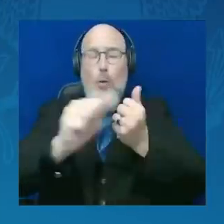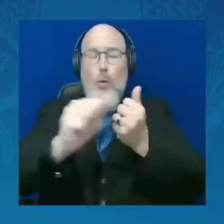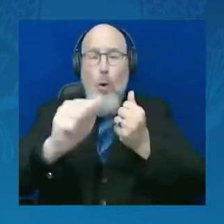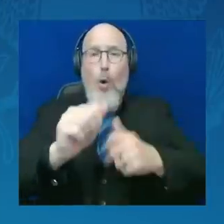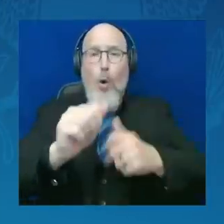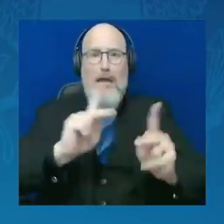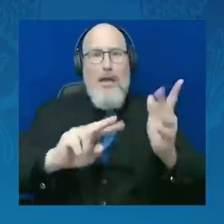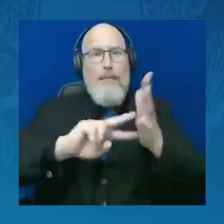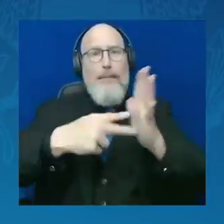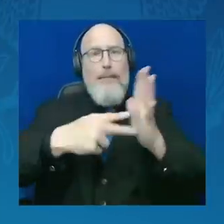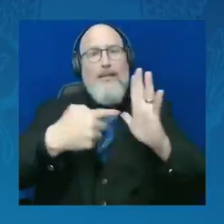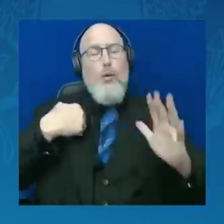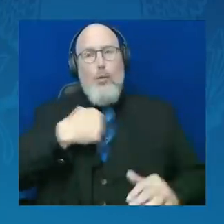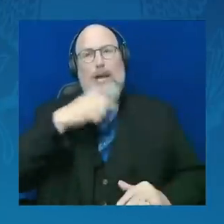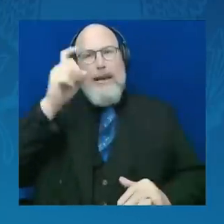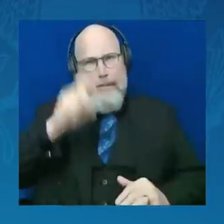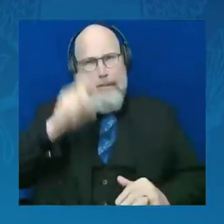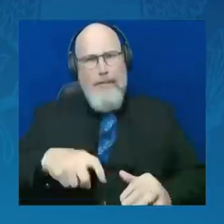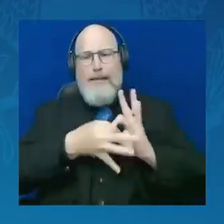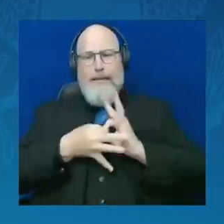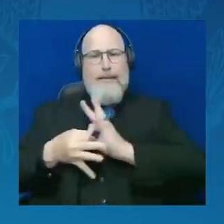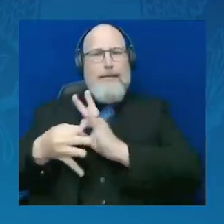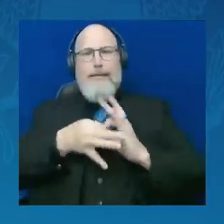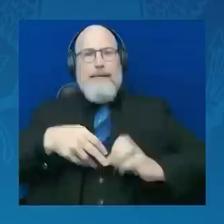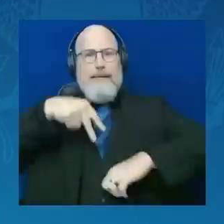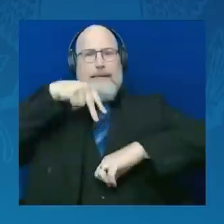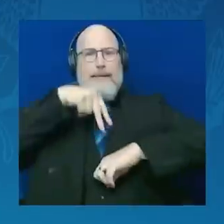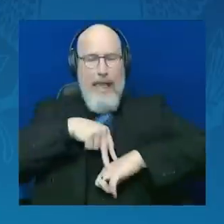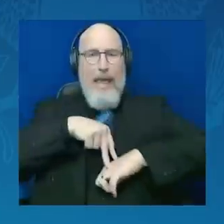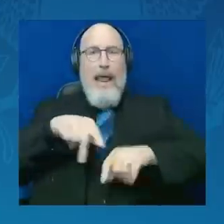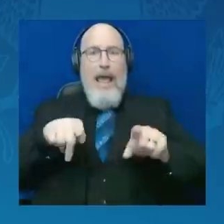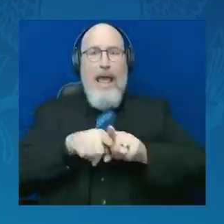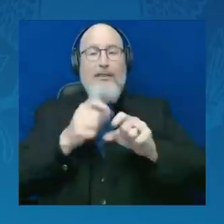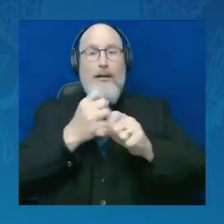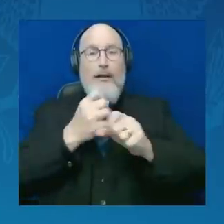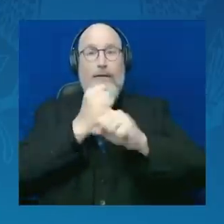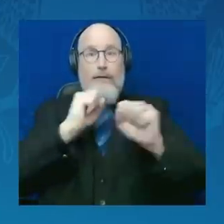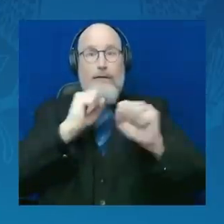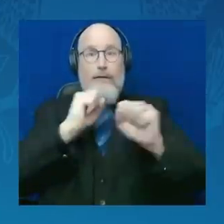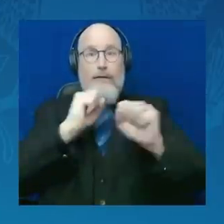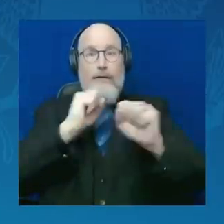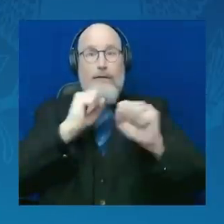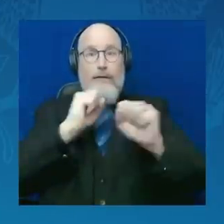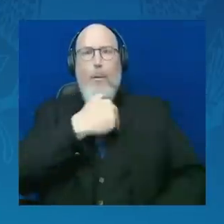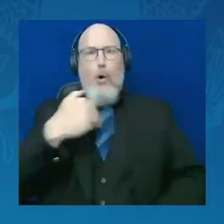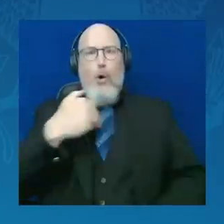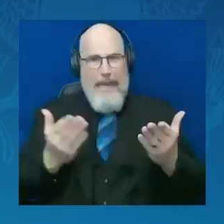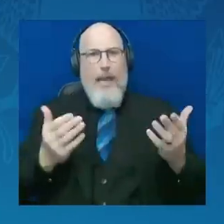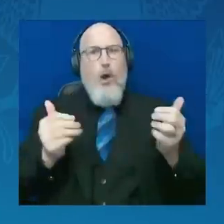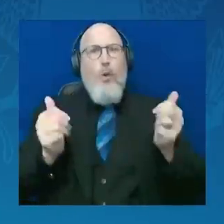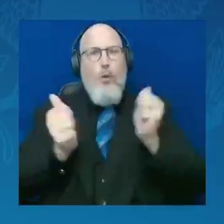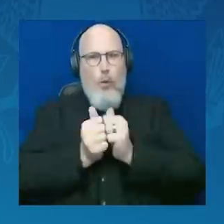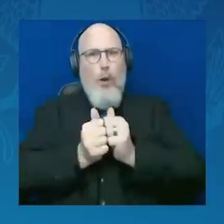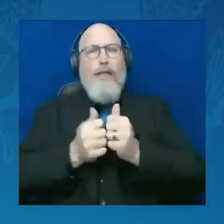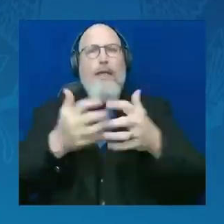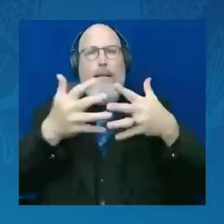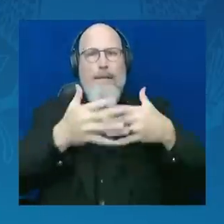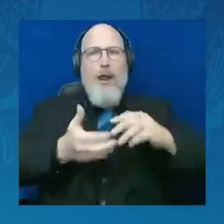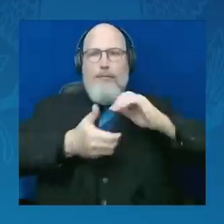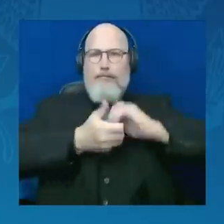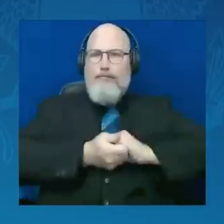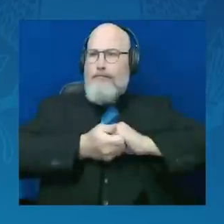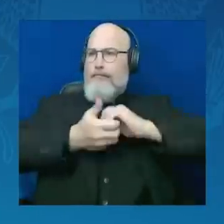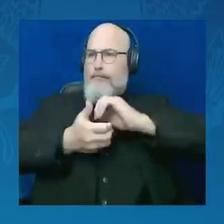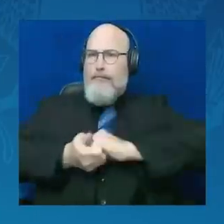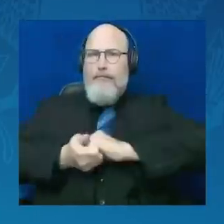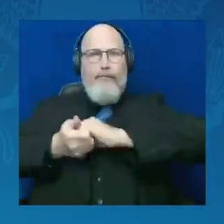as representatives of the free world. And Poland stands here together with the United States of America, just like, I have no doubt about that, all our allies stand with Ukraine